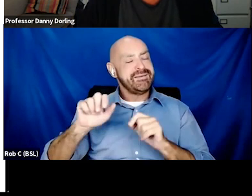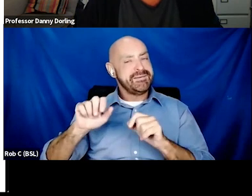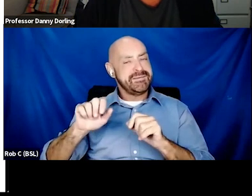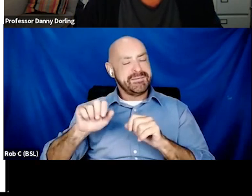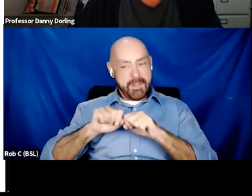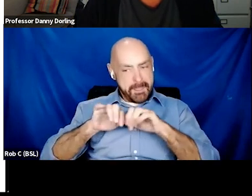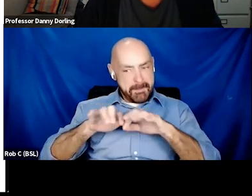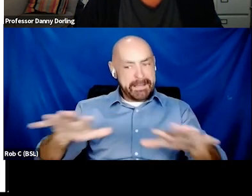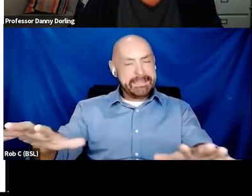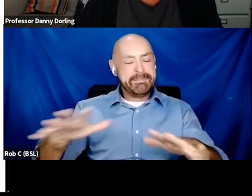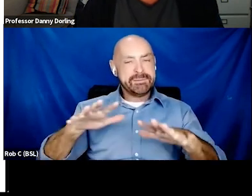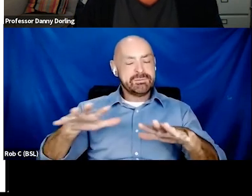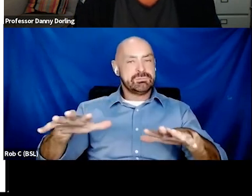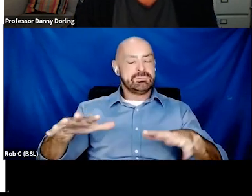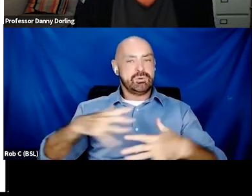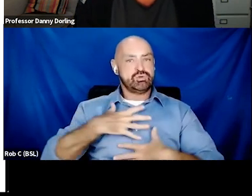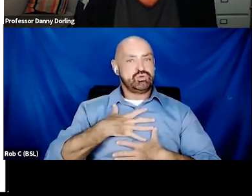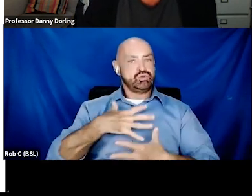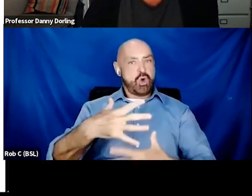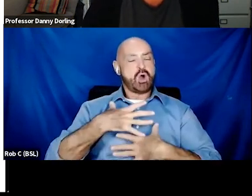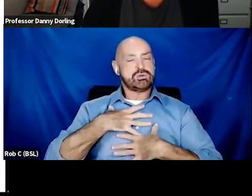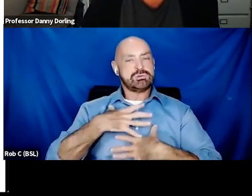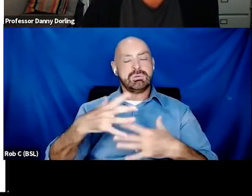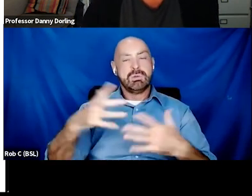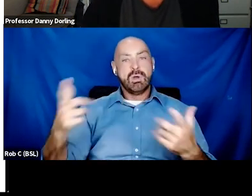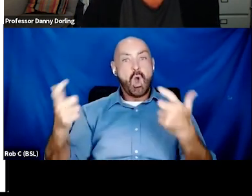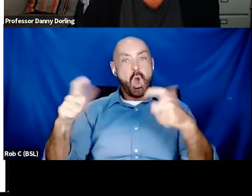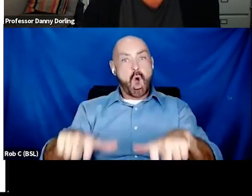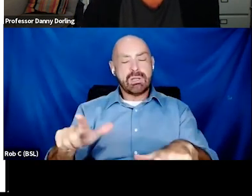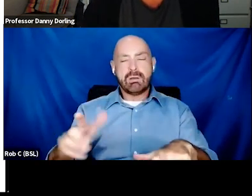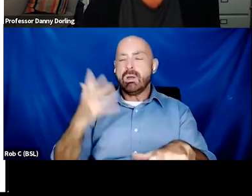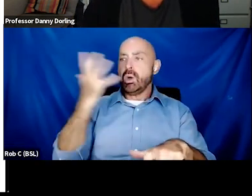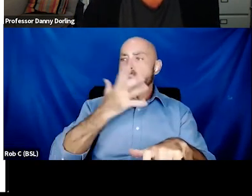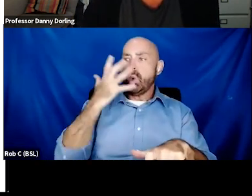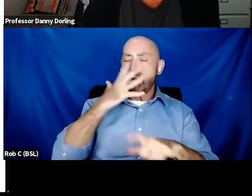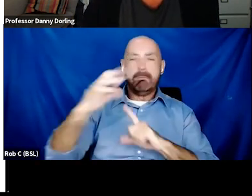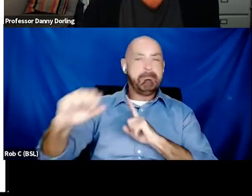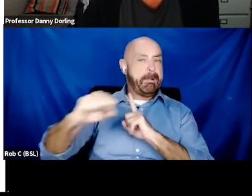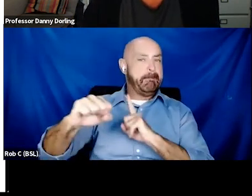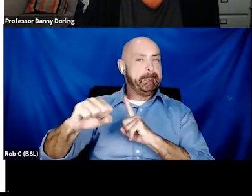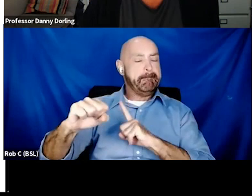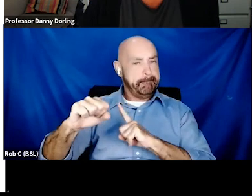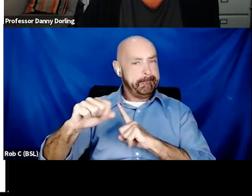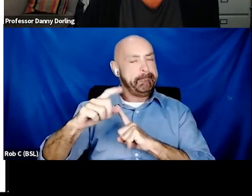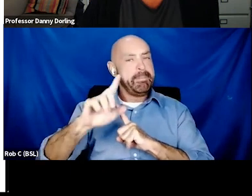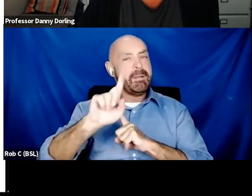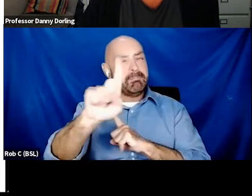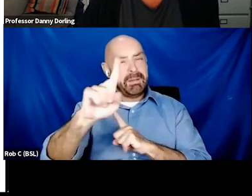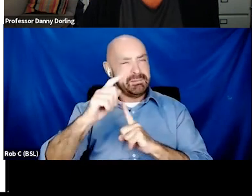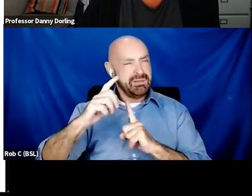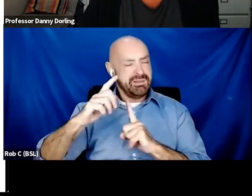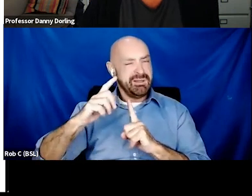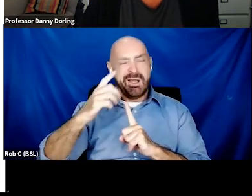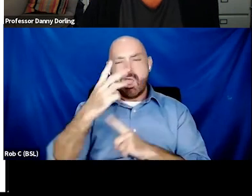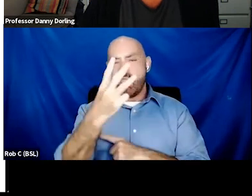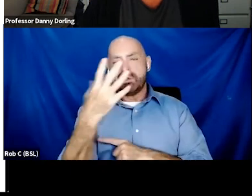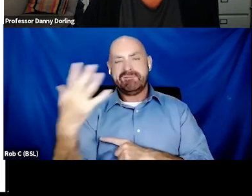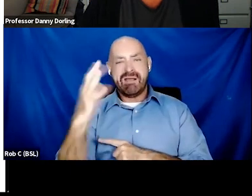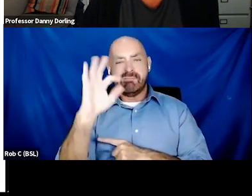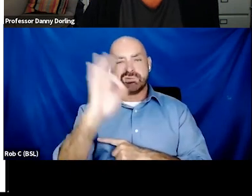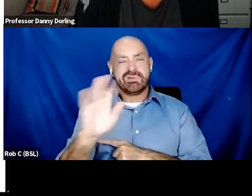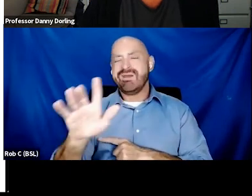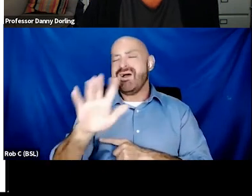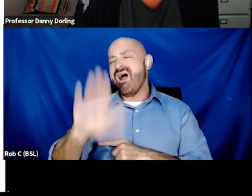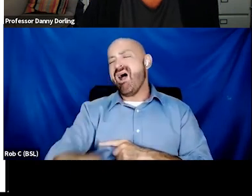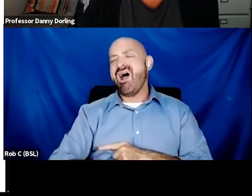shock. The lockdowns were an incredible shock. But a very large number of people, initially 35%, said that it'll all be over in